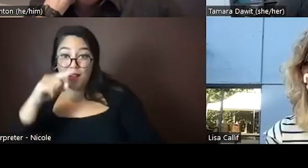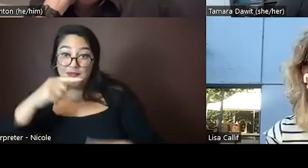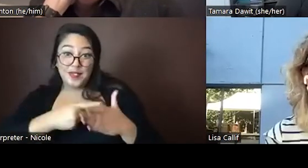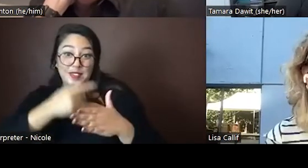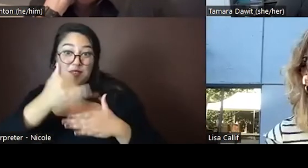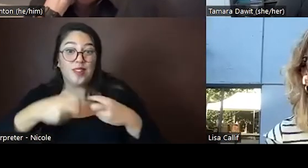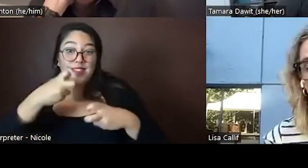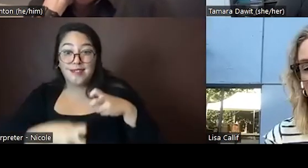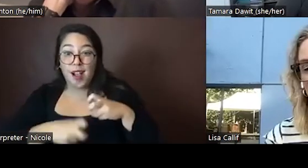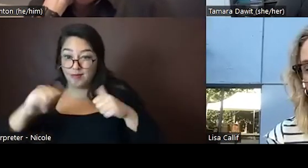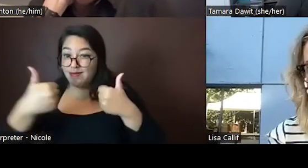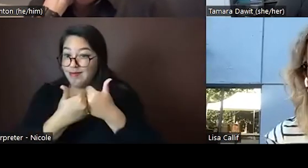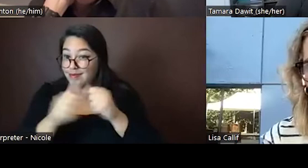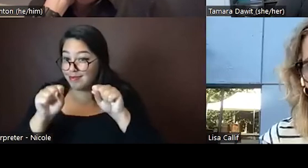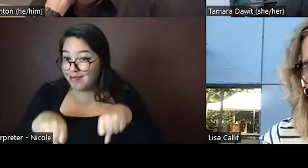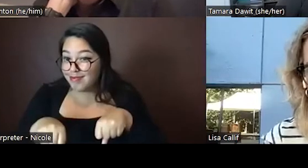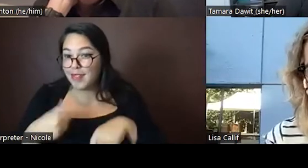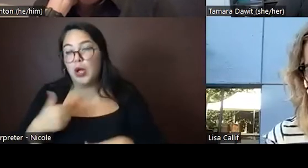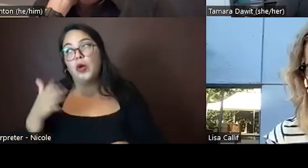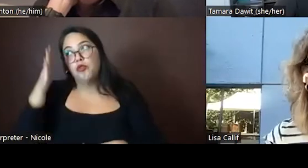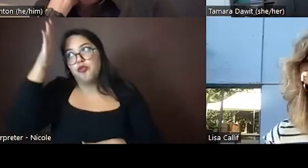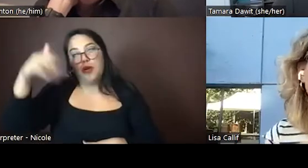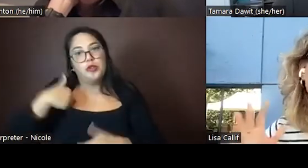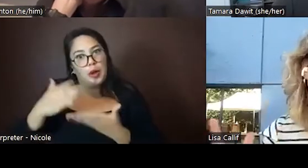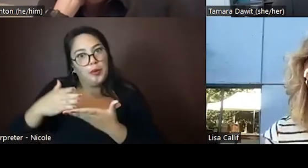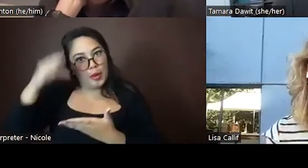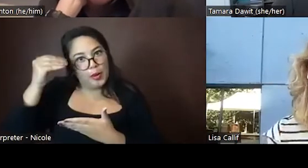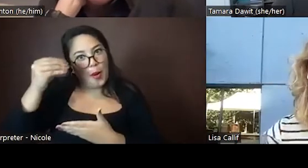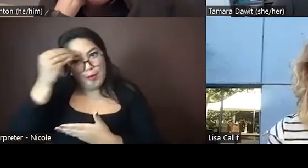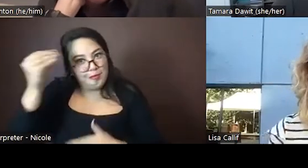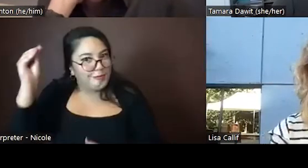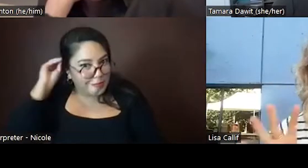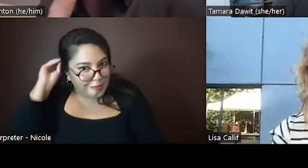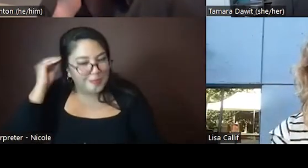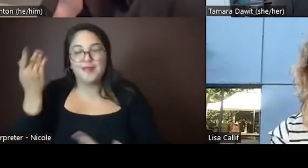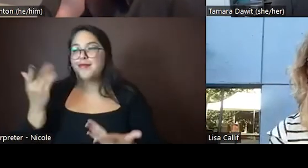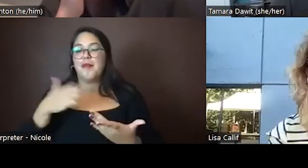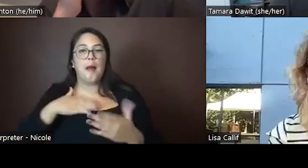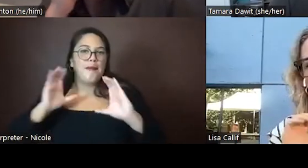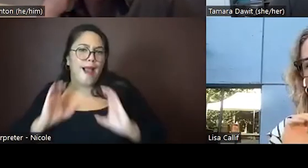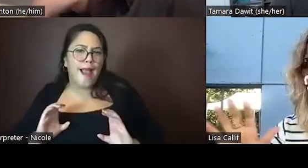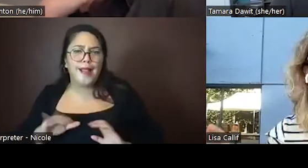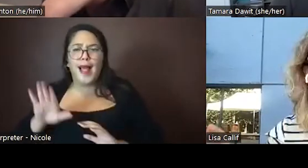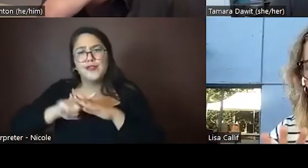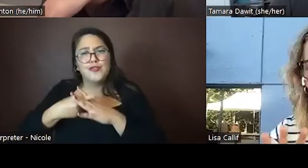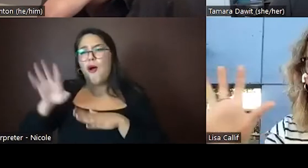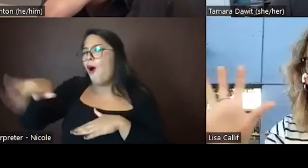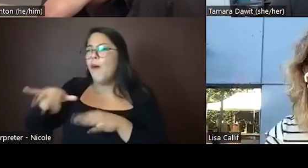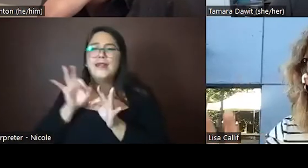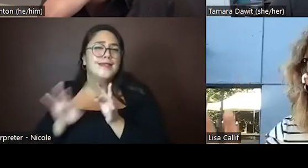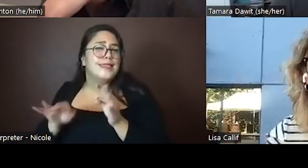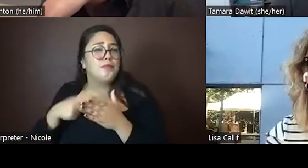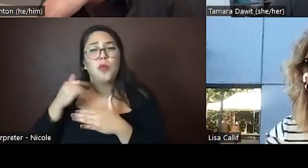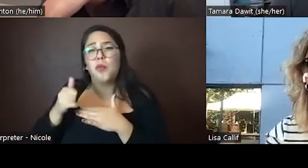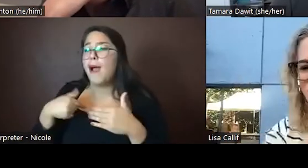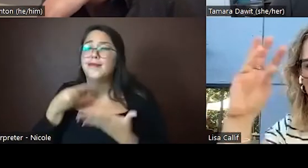unexpected. And one day I'll learn that, because when I talk to clients initially, they're like, it's a really simple project. I have all the funding in place. This is this. I have, you know,